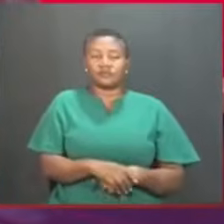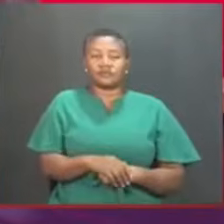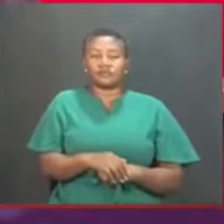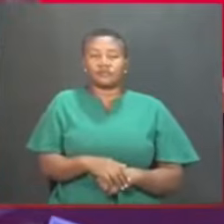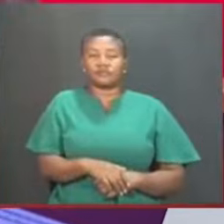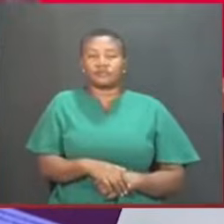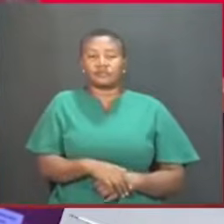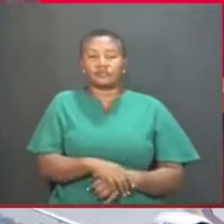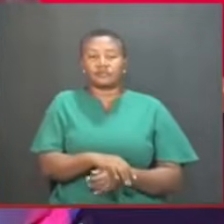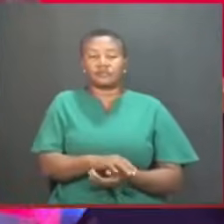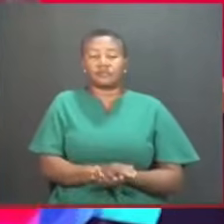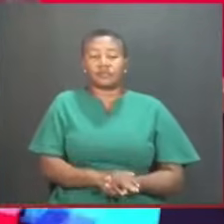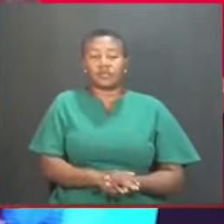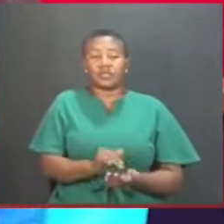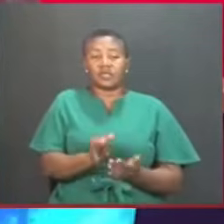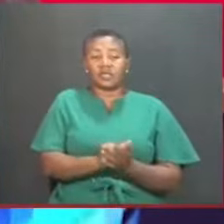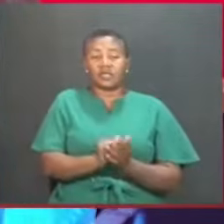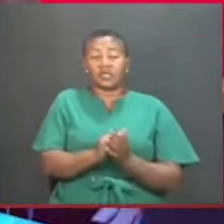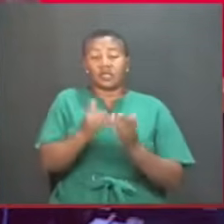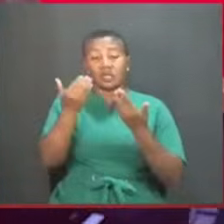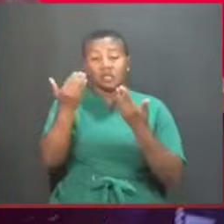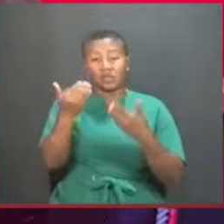And that will be limited to what?